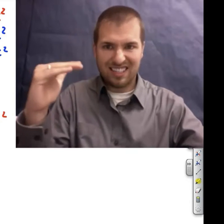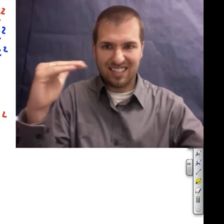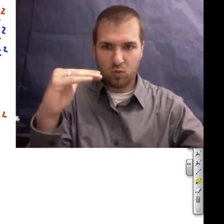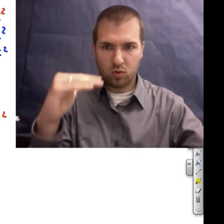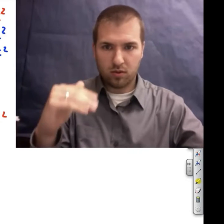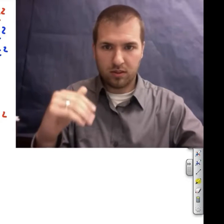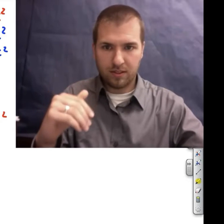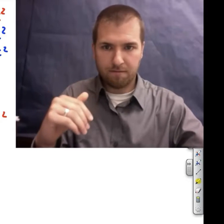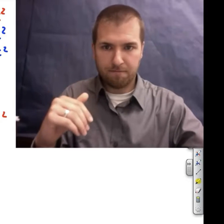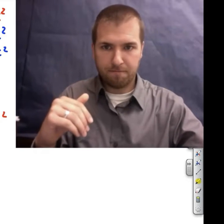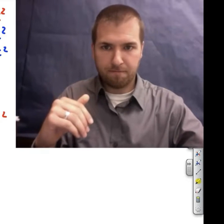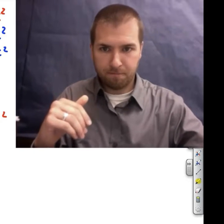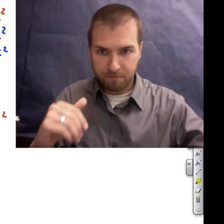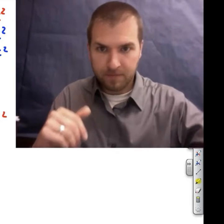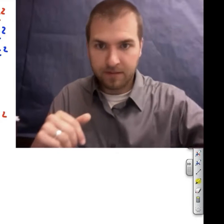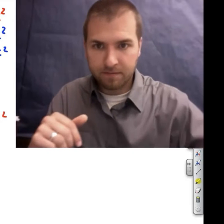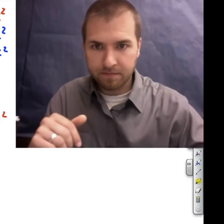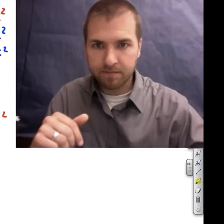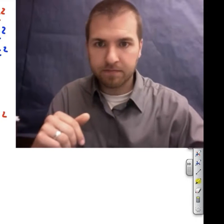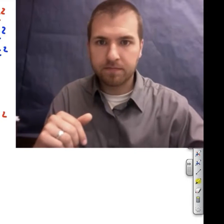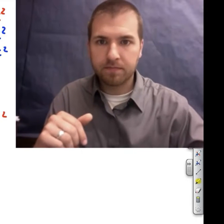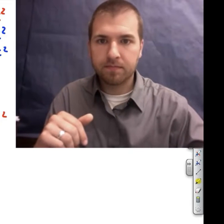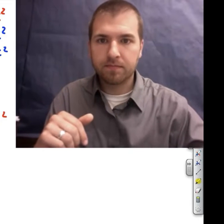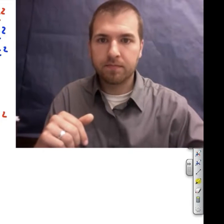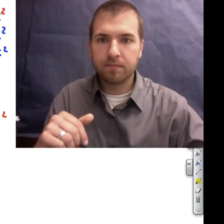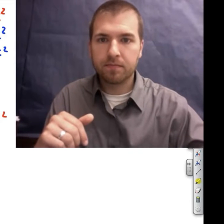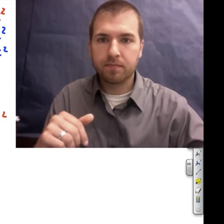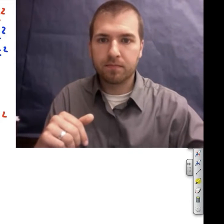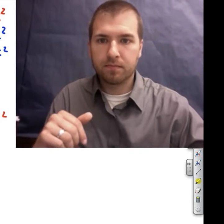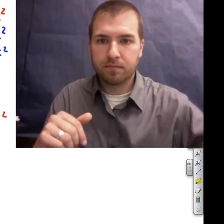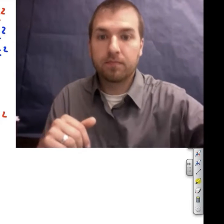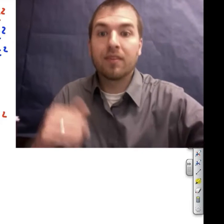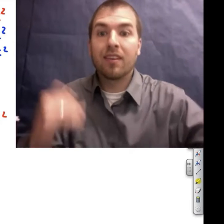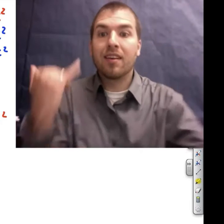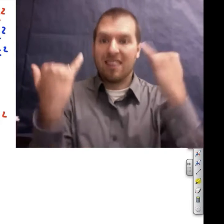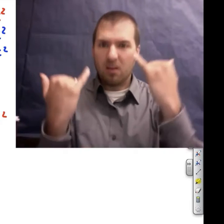So 261 equals c squared.